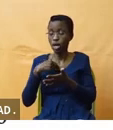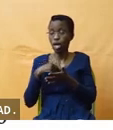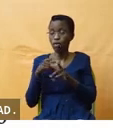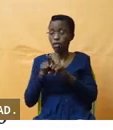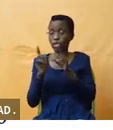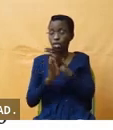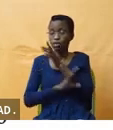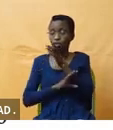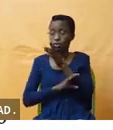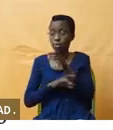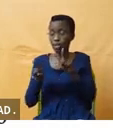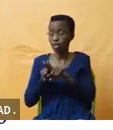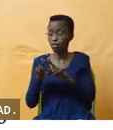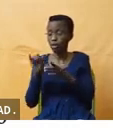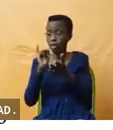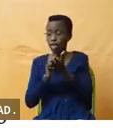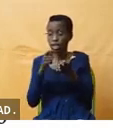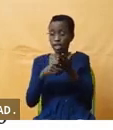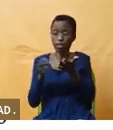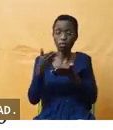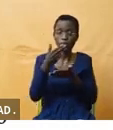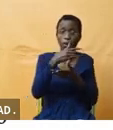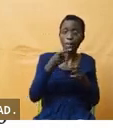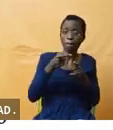But the expenditure and the revenue do not